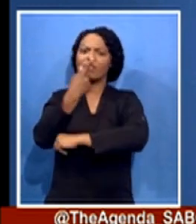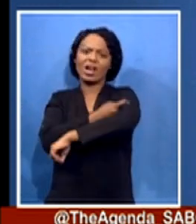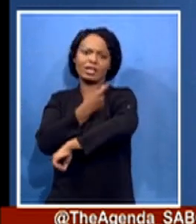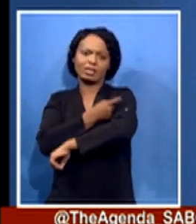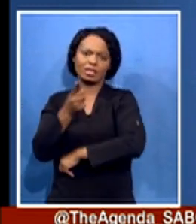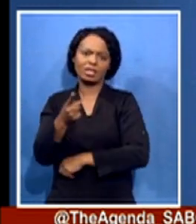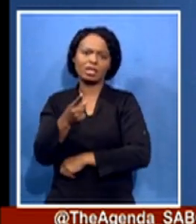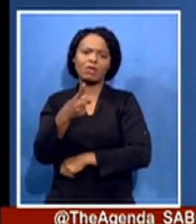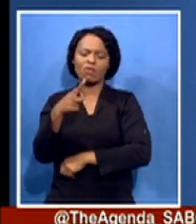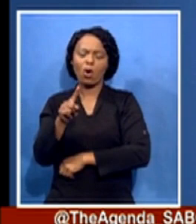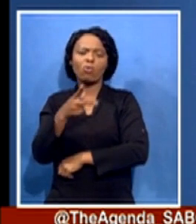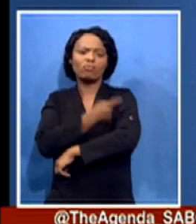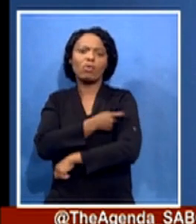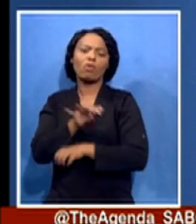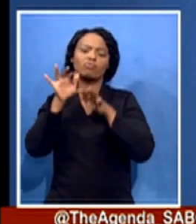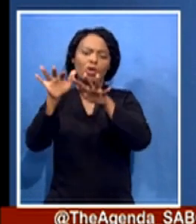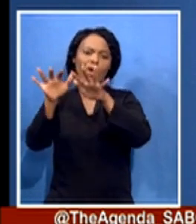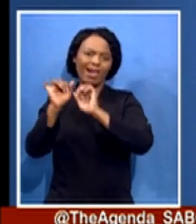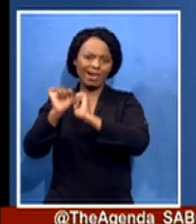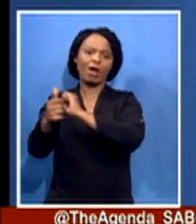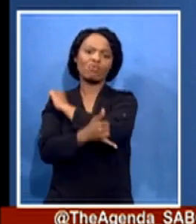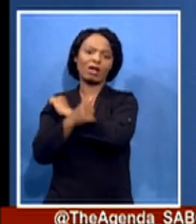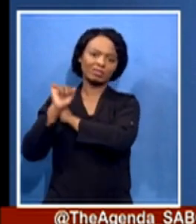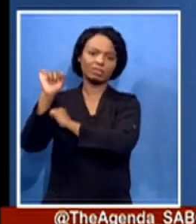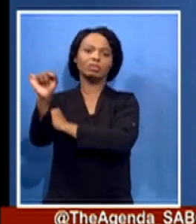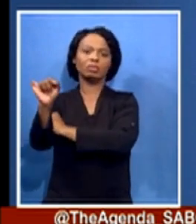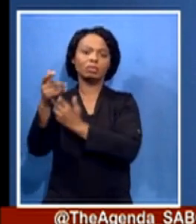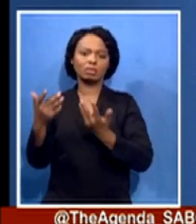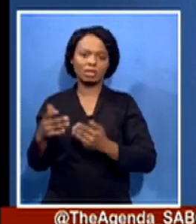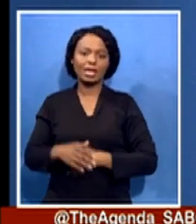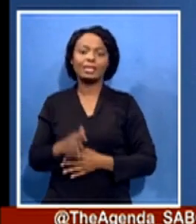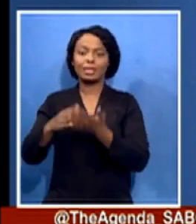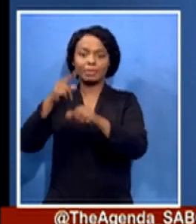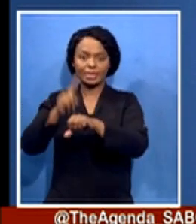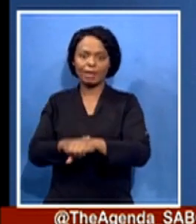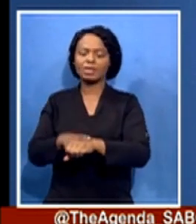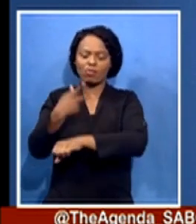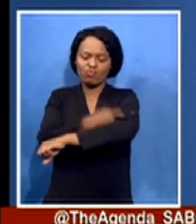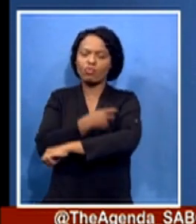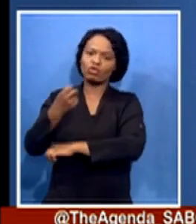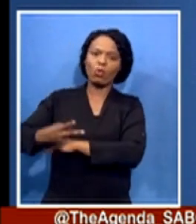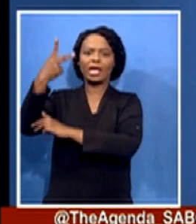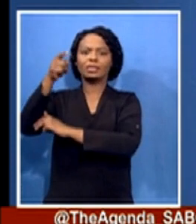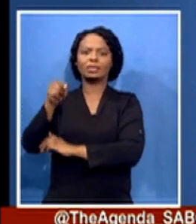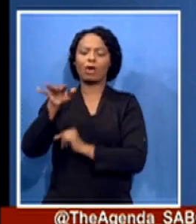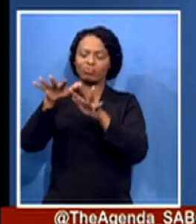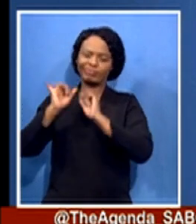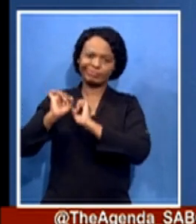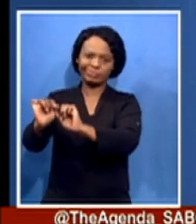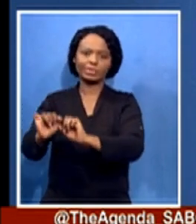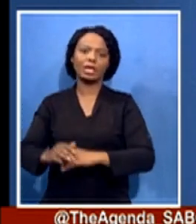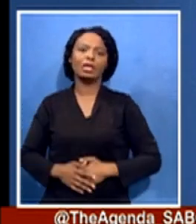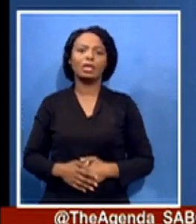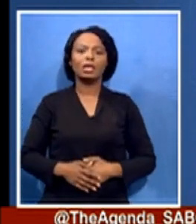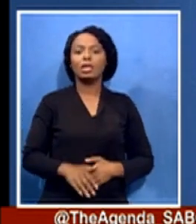population, and sometimes to immunize their population twice over. So there are now negotiations with those countries saying, if you